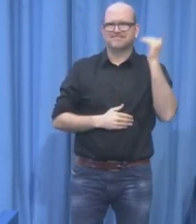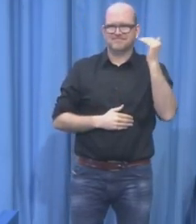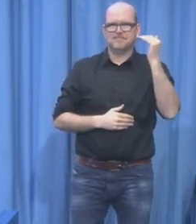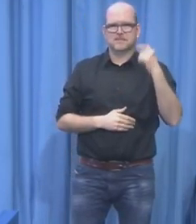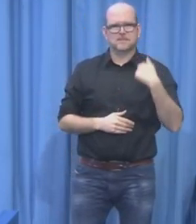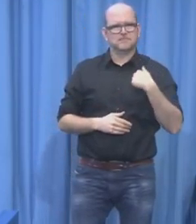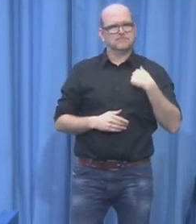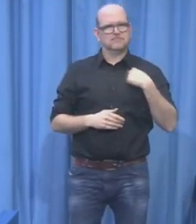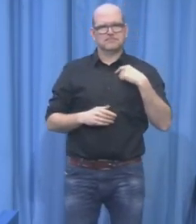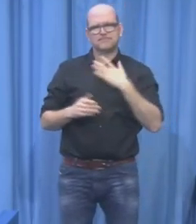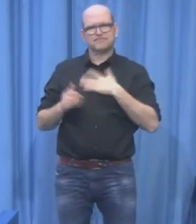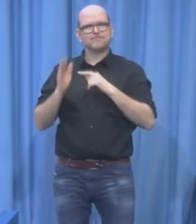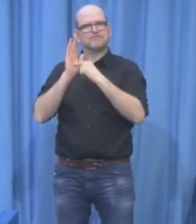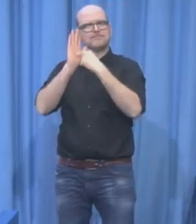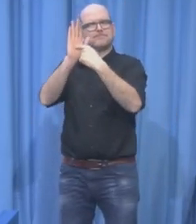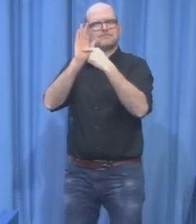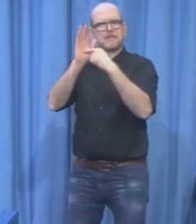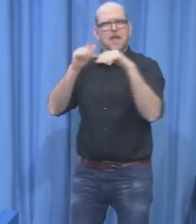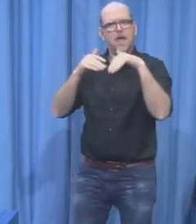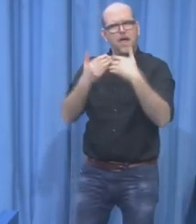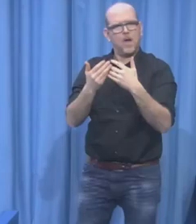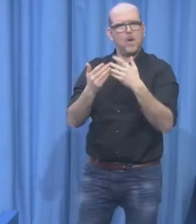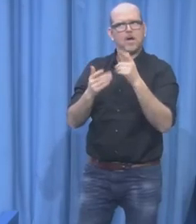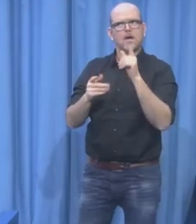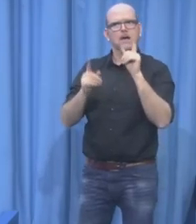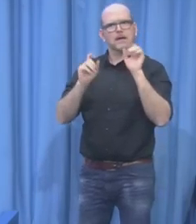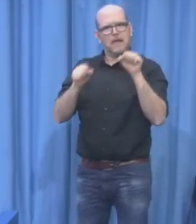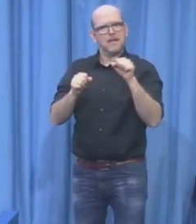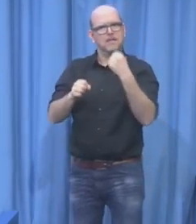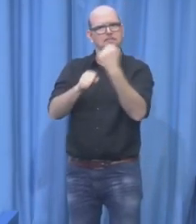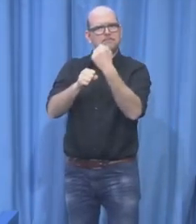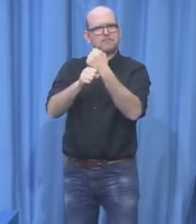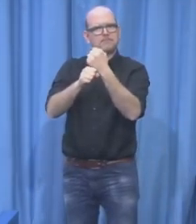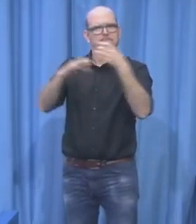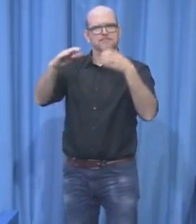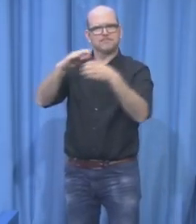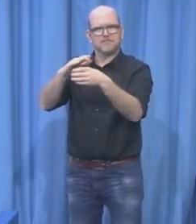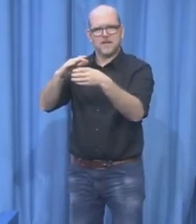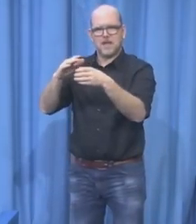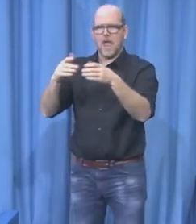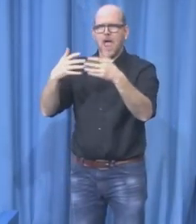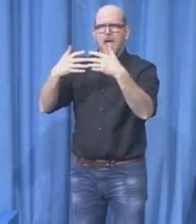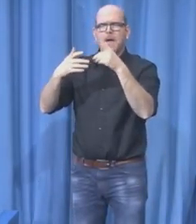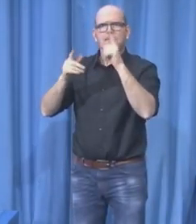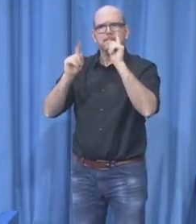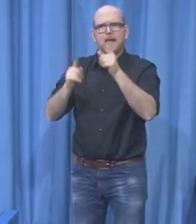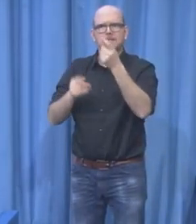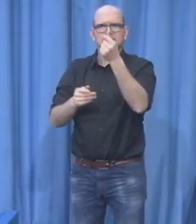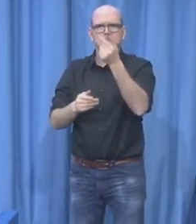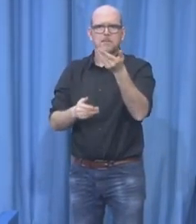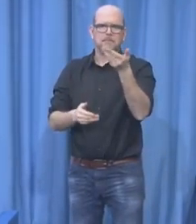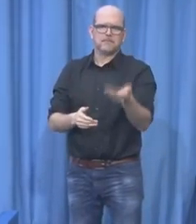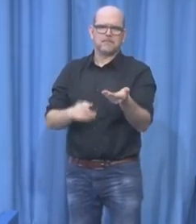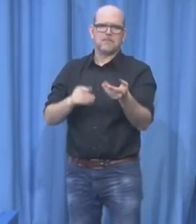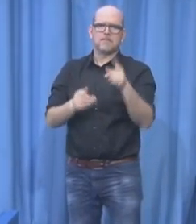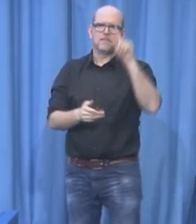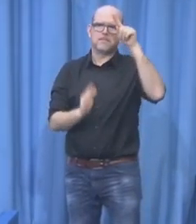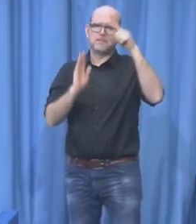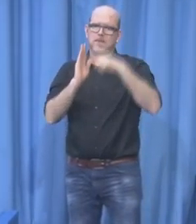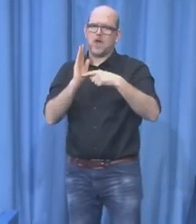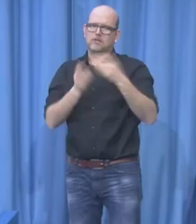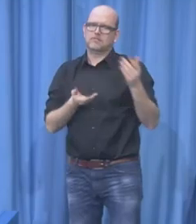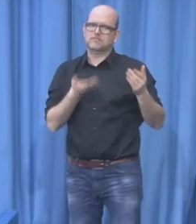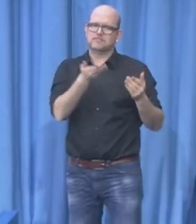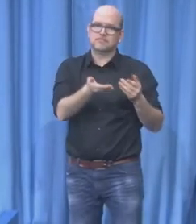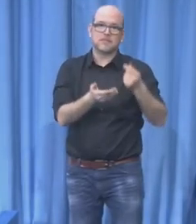work, to get jobs, to get paid jobs in the open labour market. One of the groups of people that we work with, obviously, is younger people.